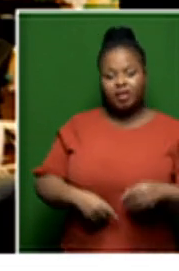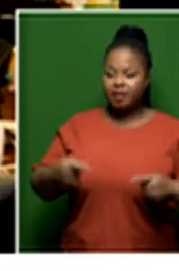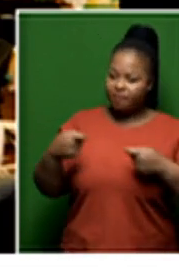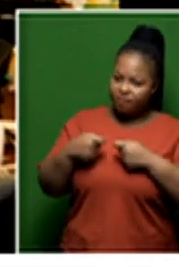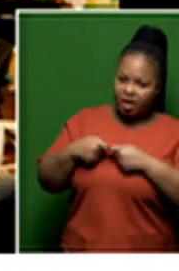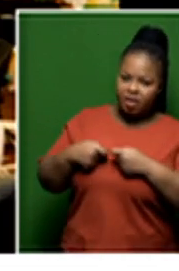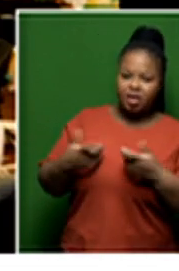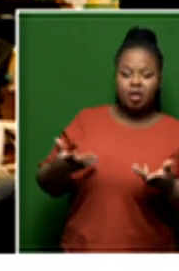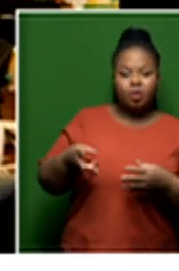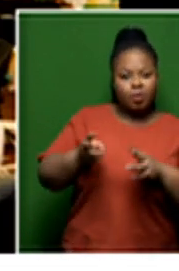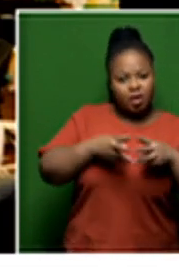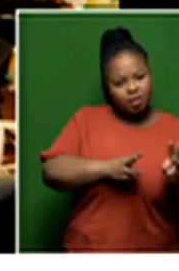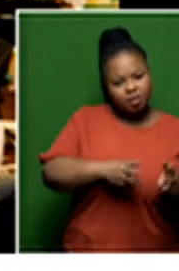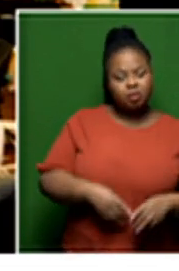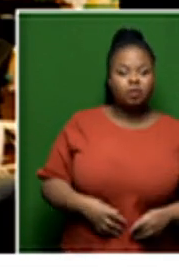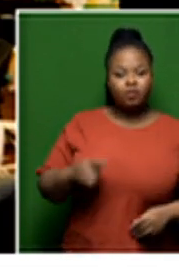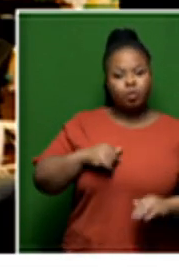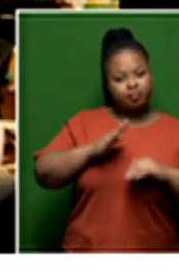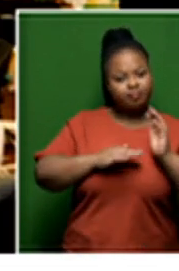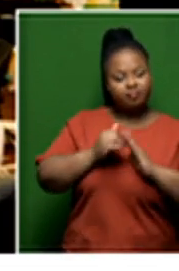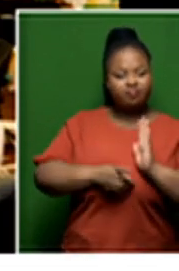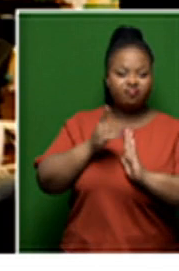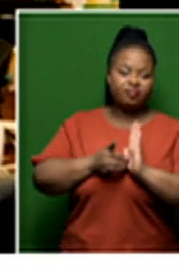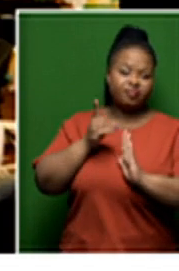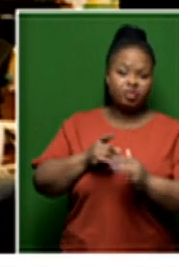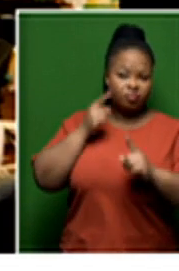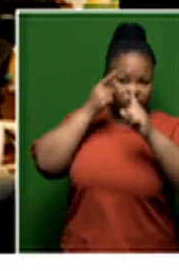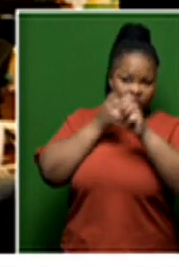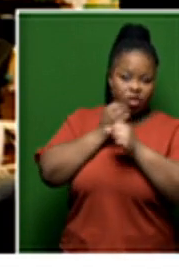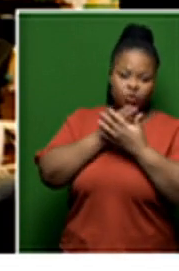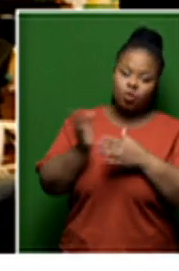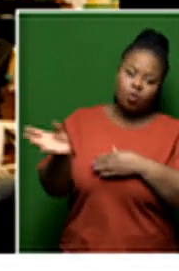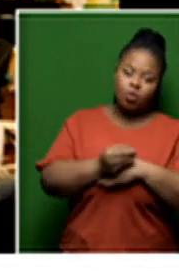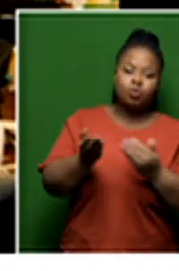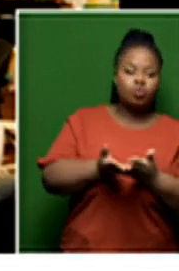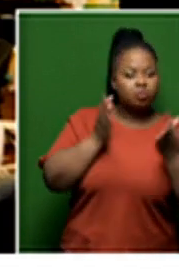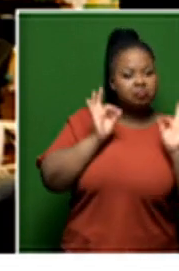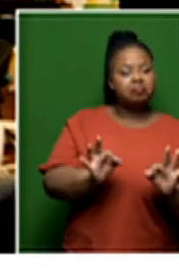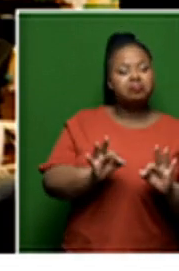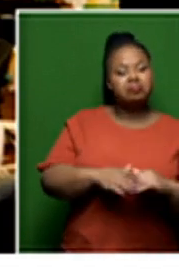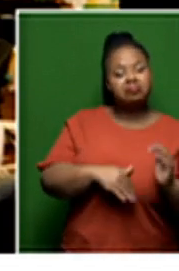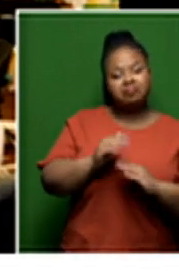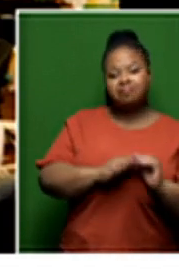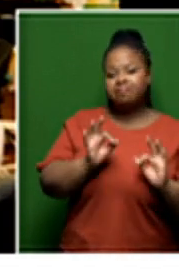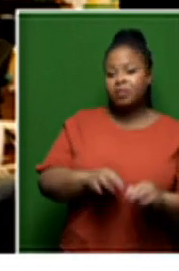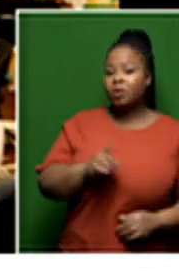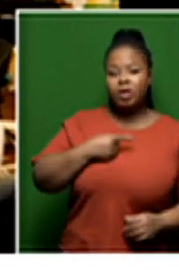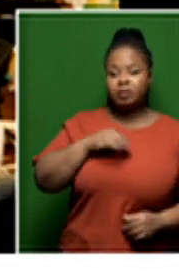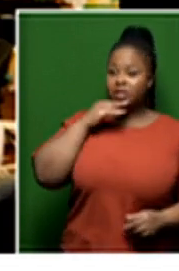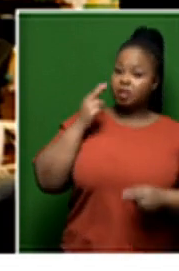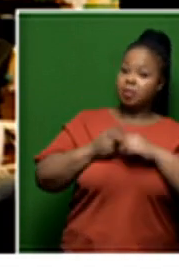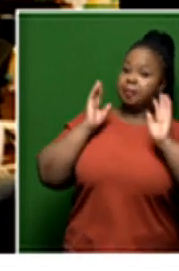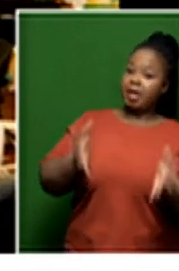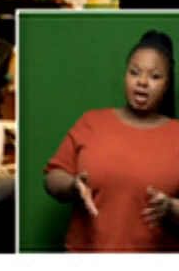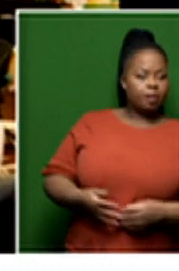funding vehicles that are there for infrastructure delivery, to make sure that all our schools have appropriate infrastructure, not just